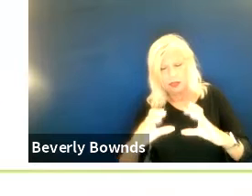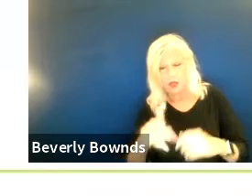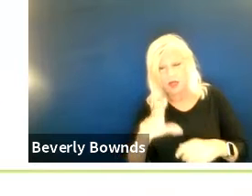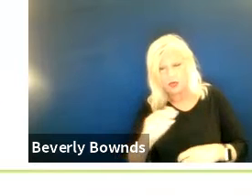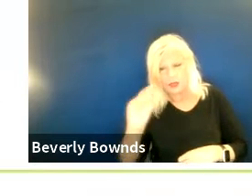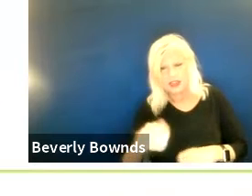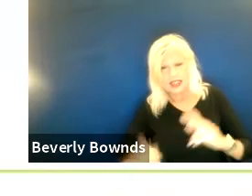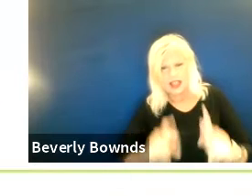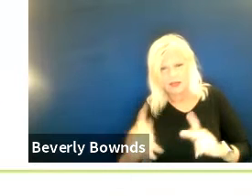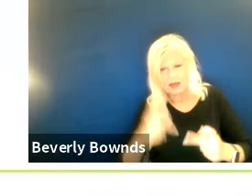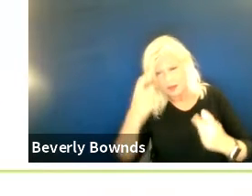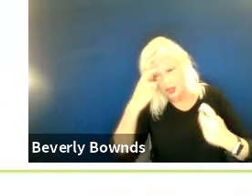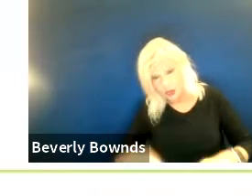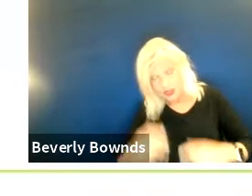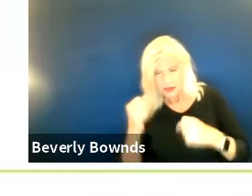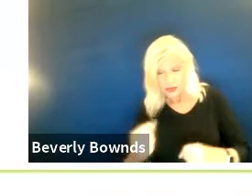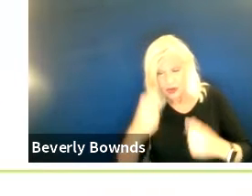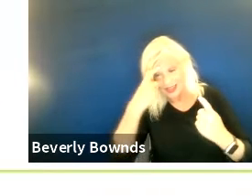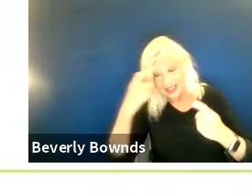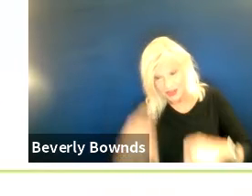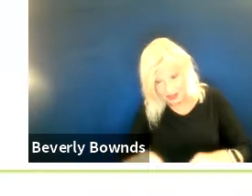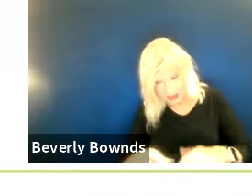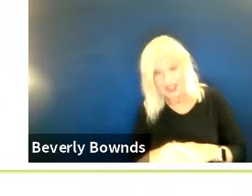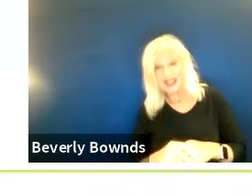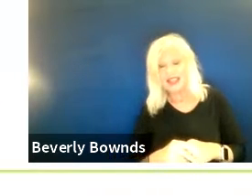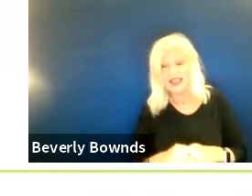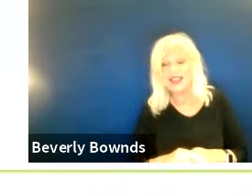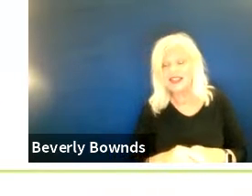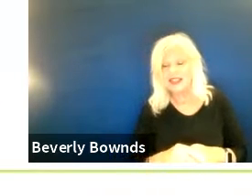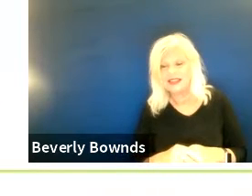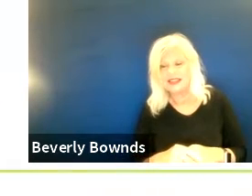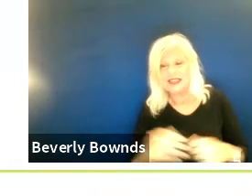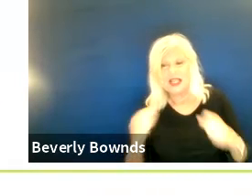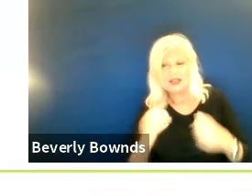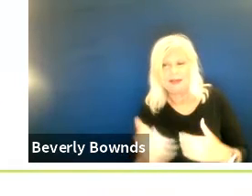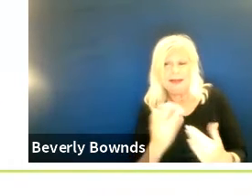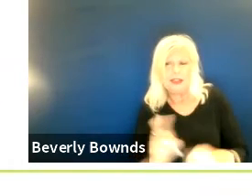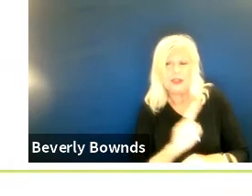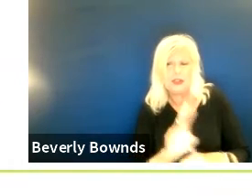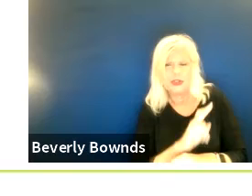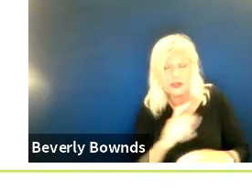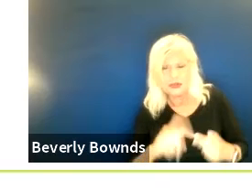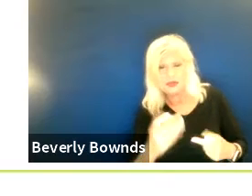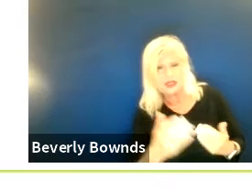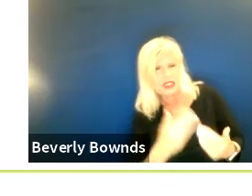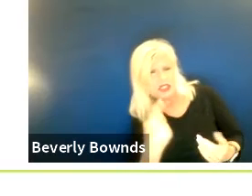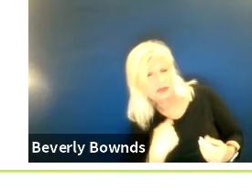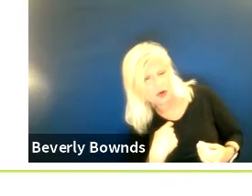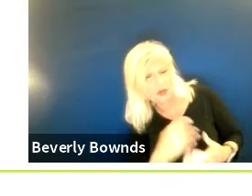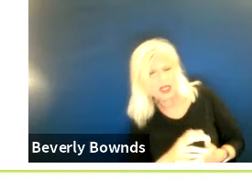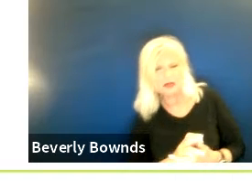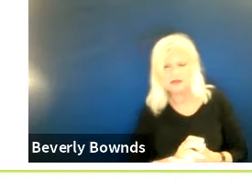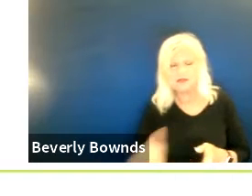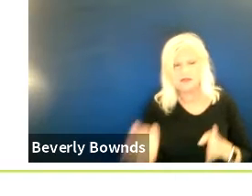100% of people agree or strongly agree that the intervention is very easy to use. Skype is easy for me. Similarly,